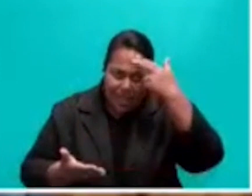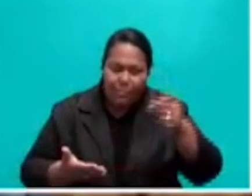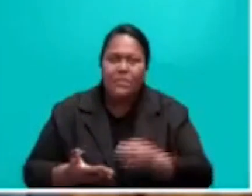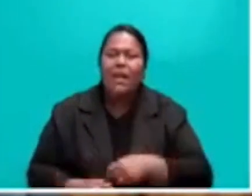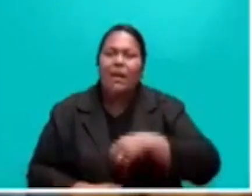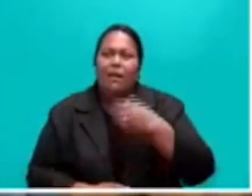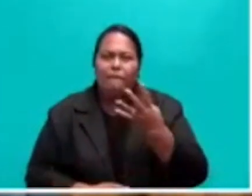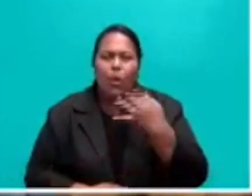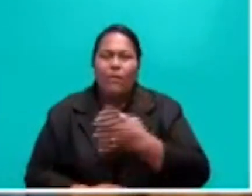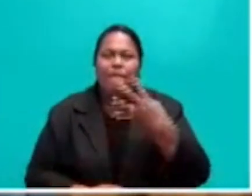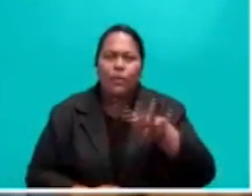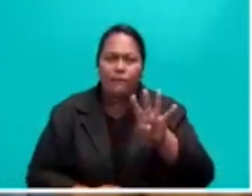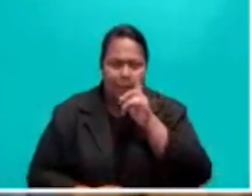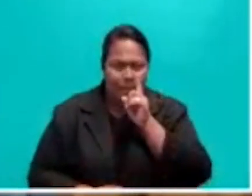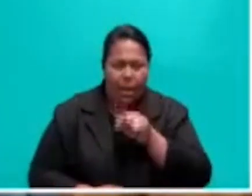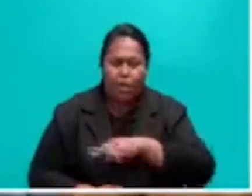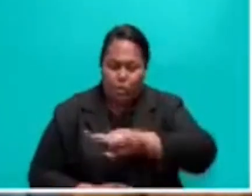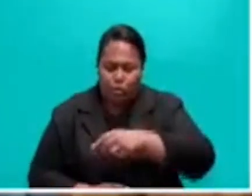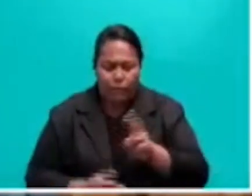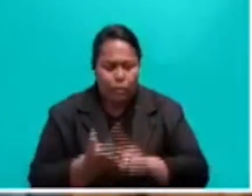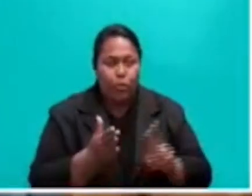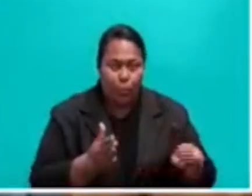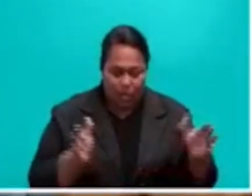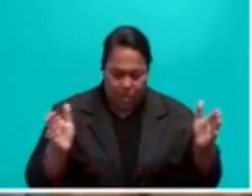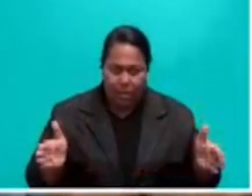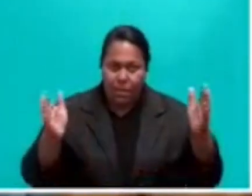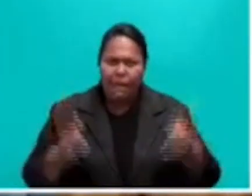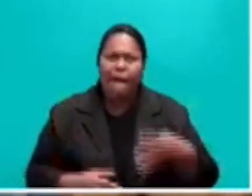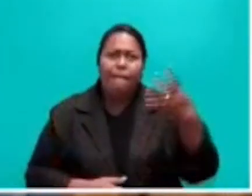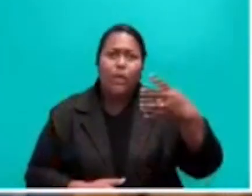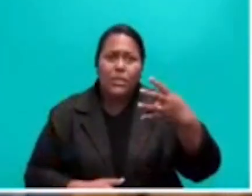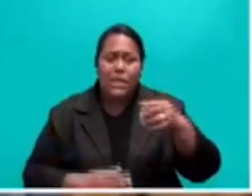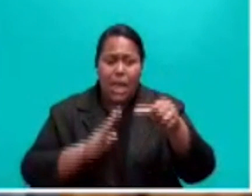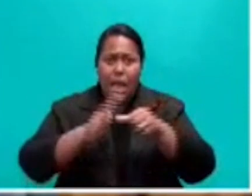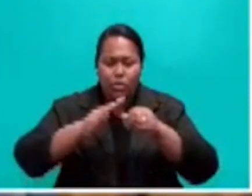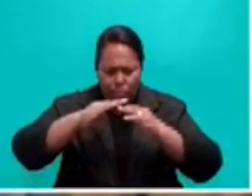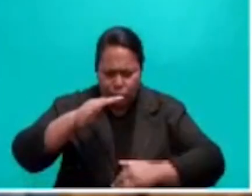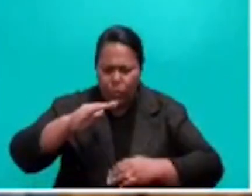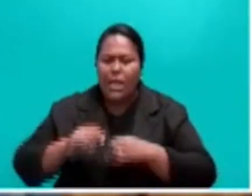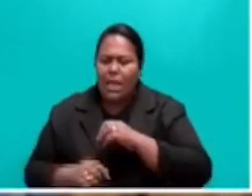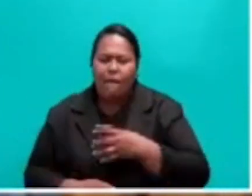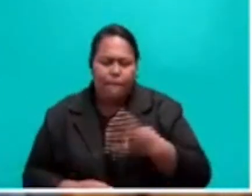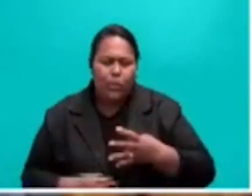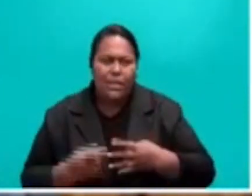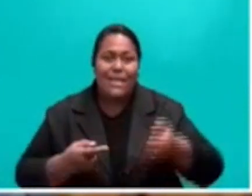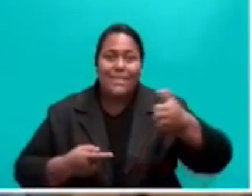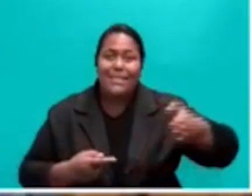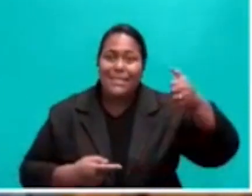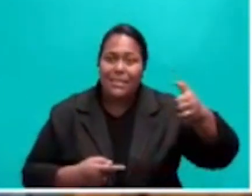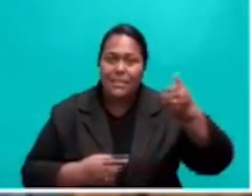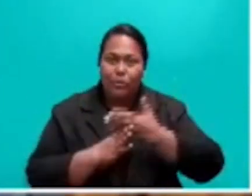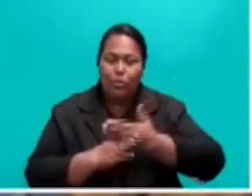corridor. 14 were found to be below the ages of 14, 0 to 14. 66